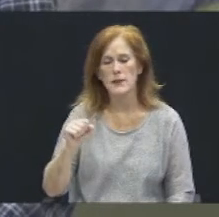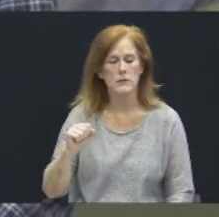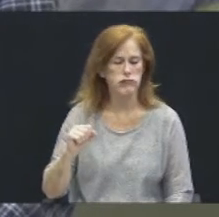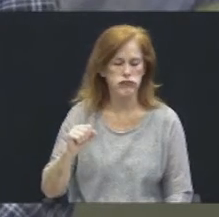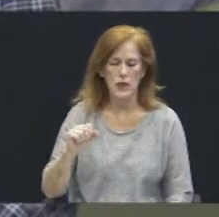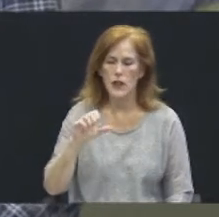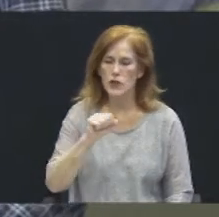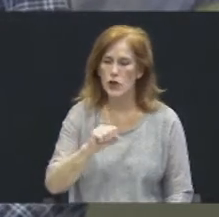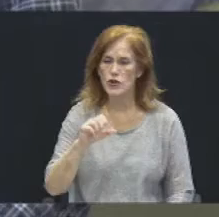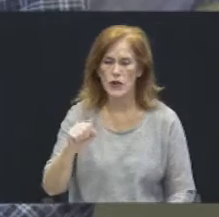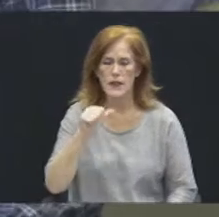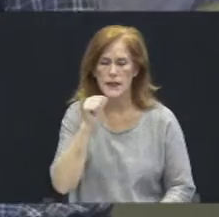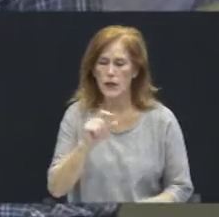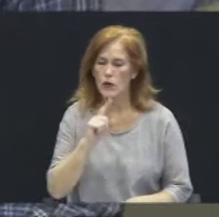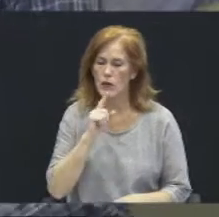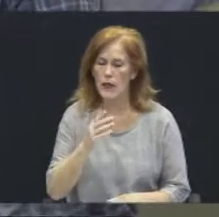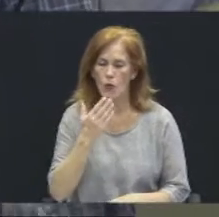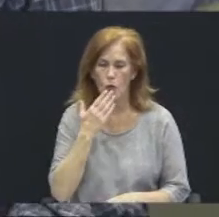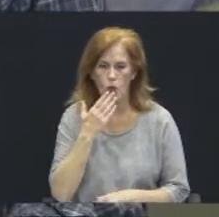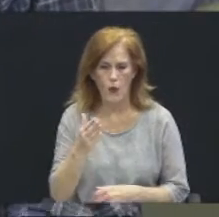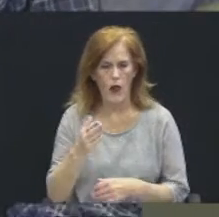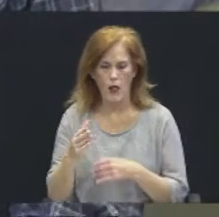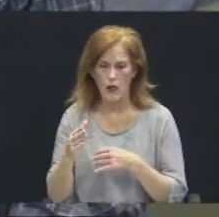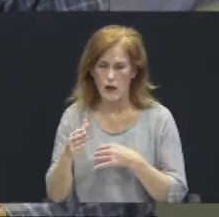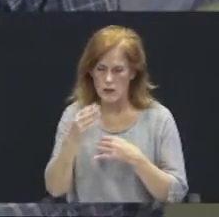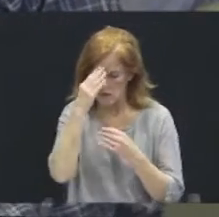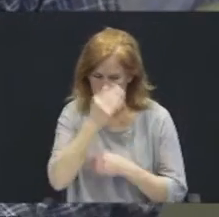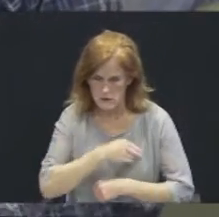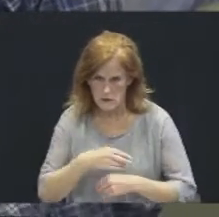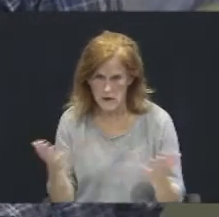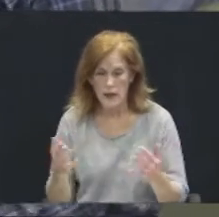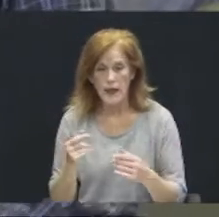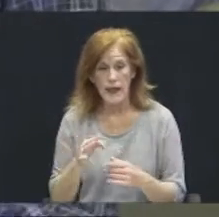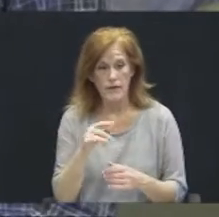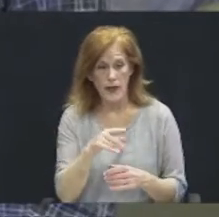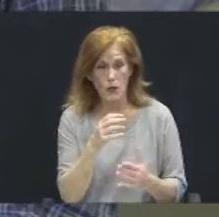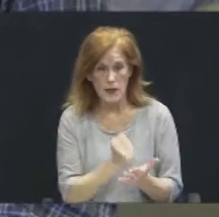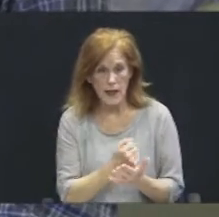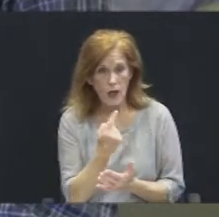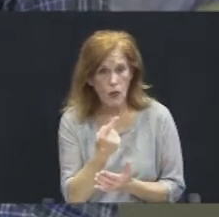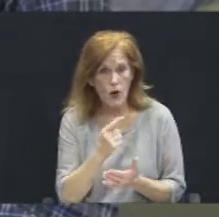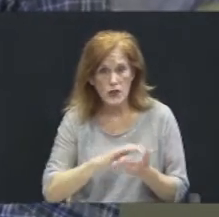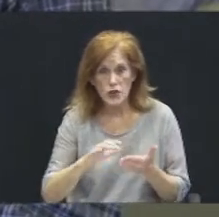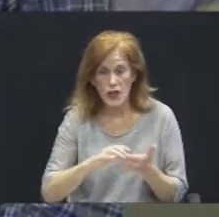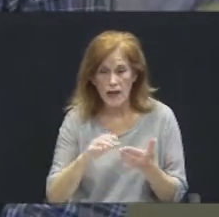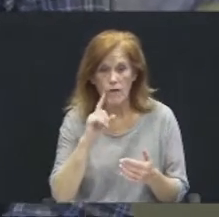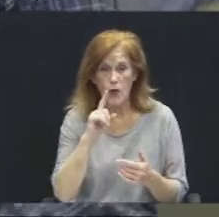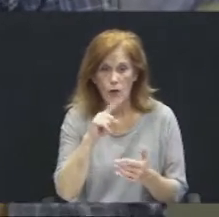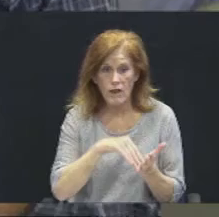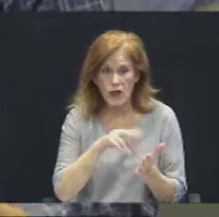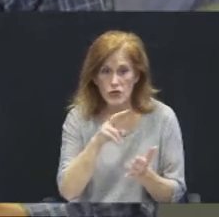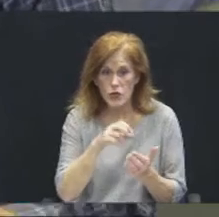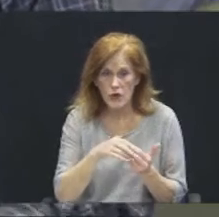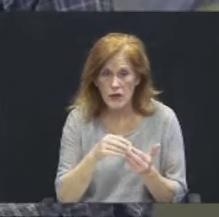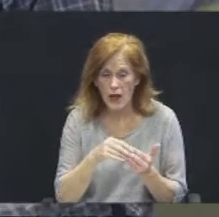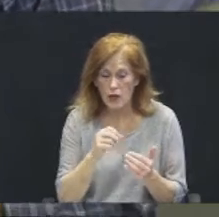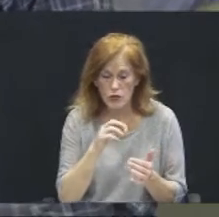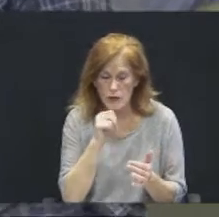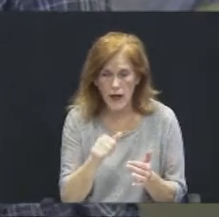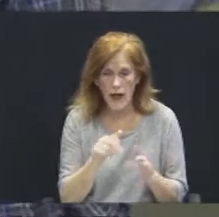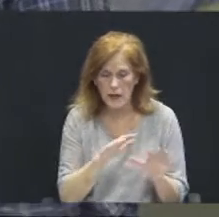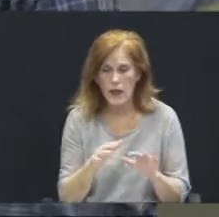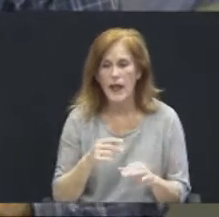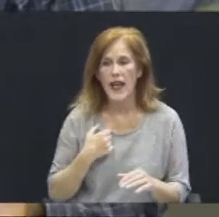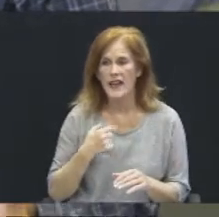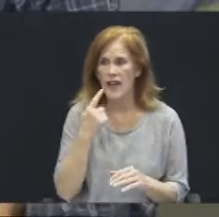Social Security whether you would be eligible or not for a stimulus check. And I think there were a lot of people